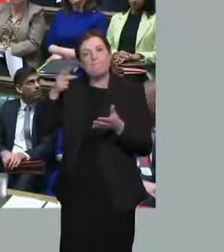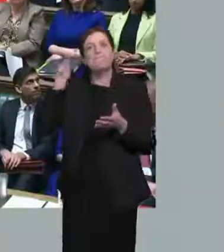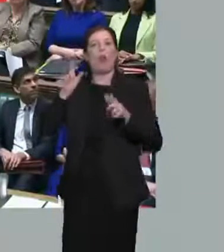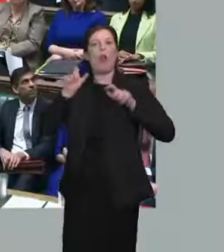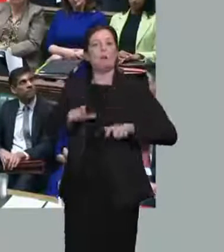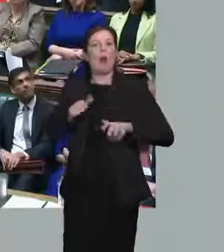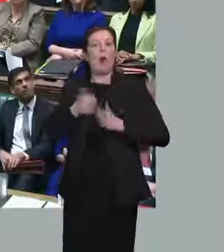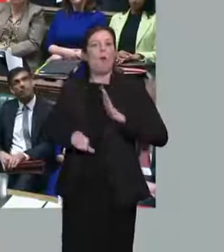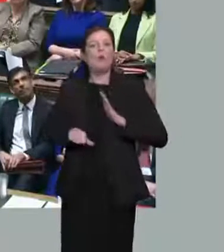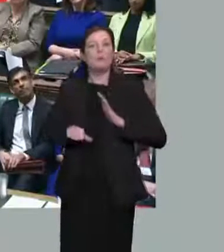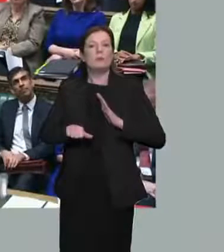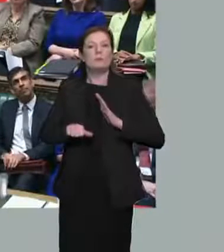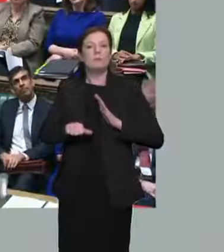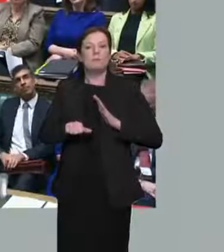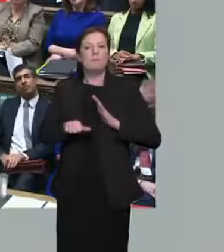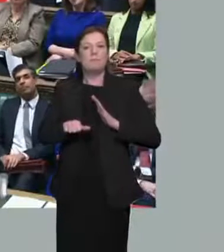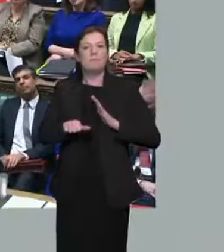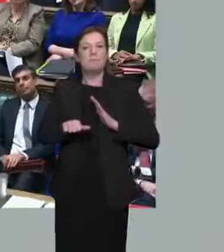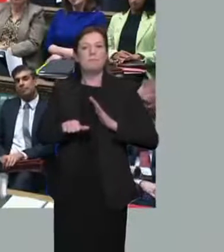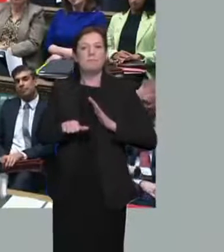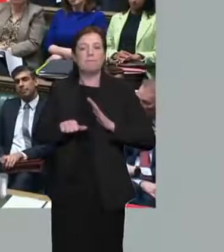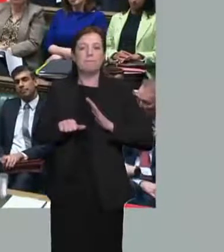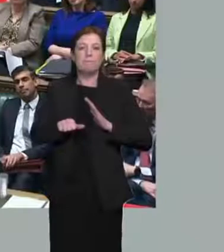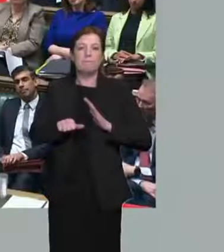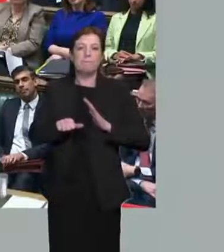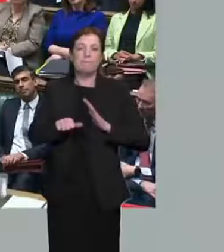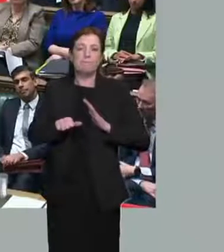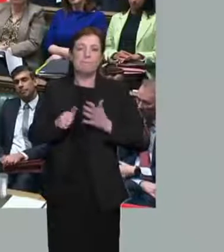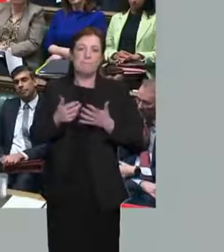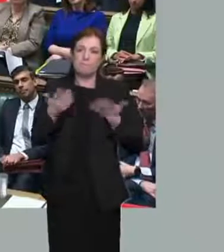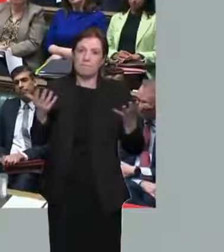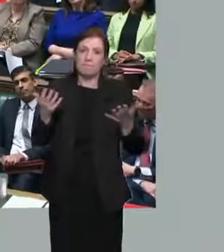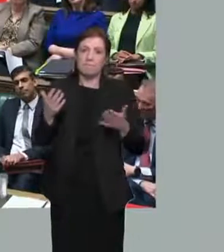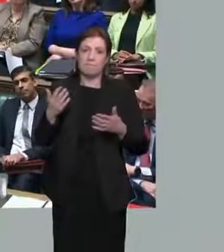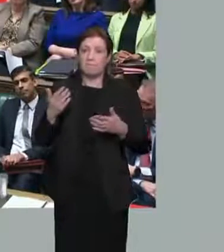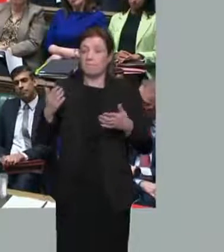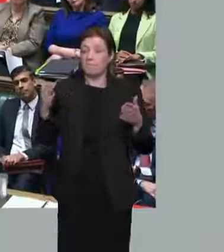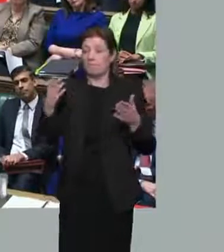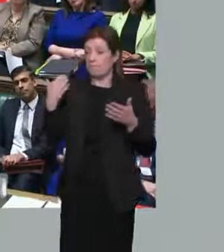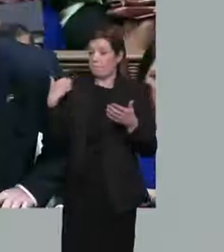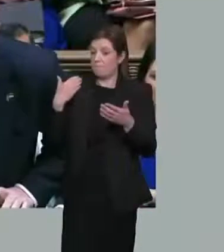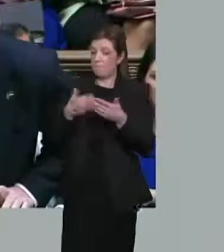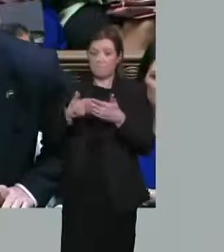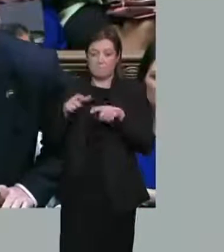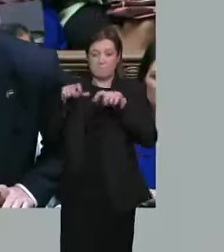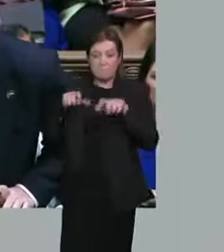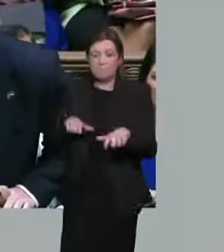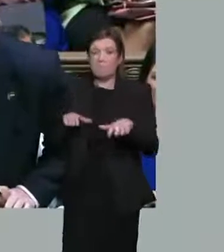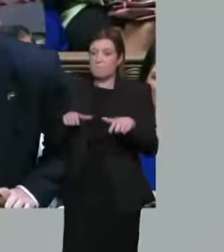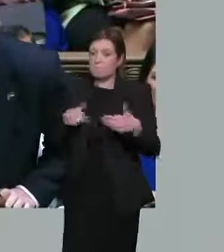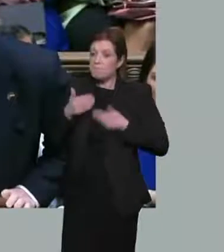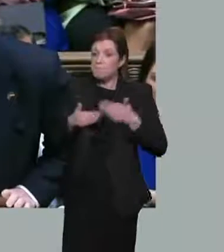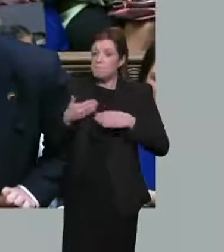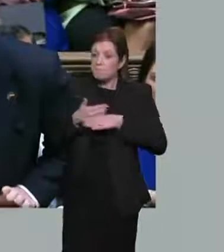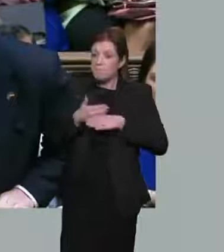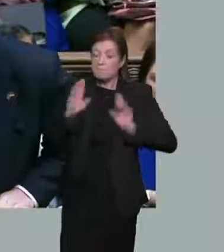And that plunged this country into the biggest, deepest loss of output that we've seen in our lifetimes. And